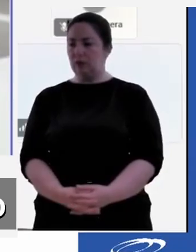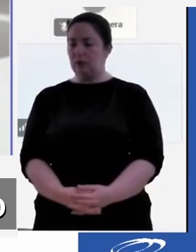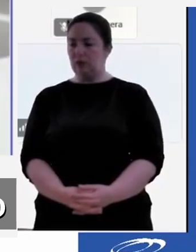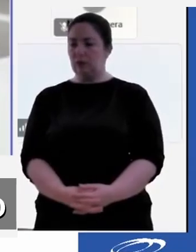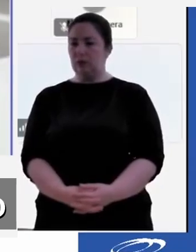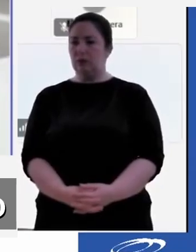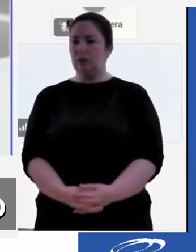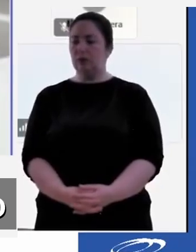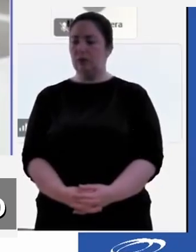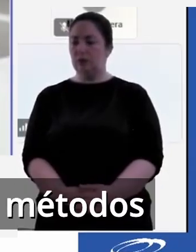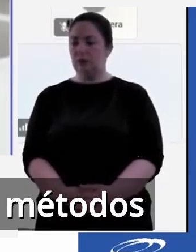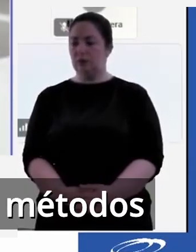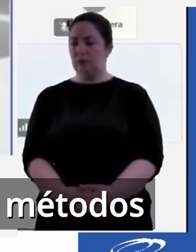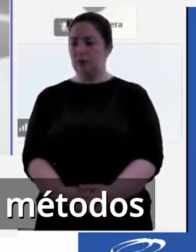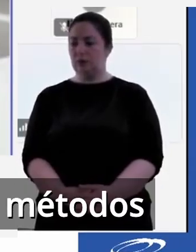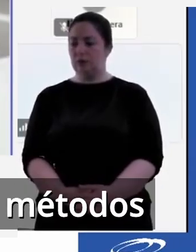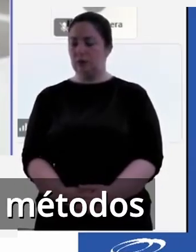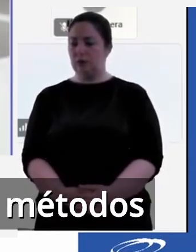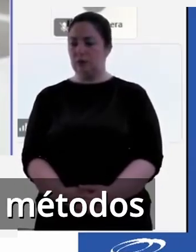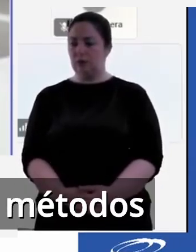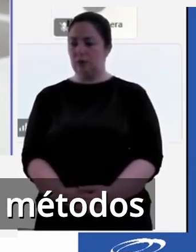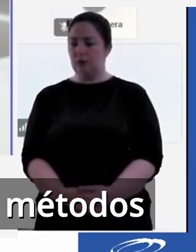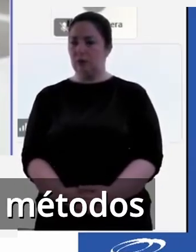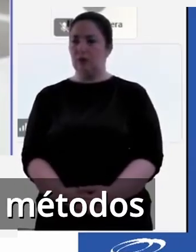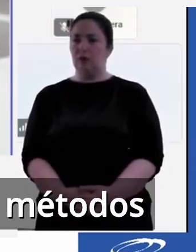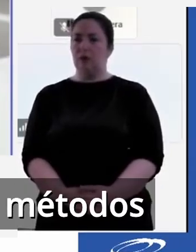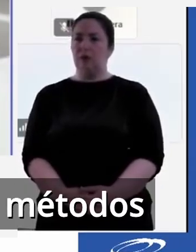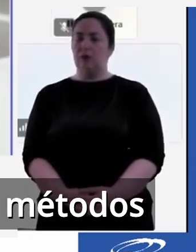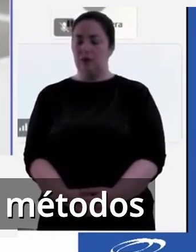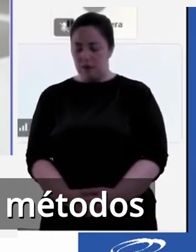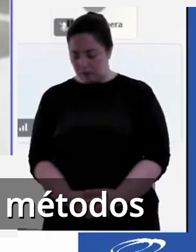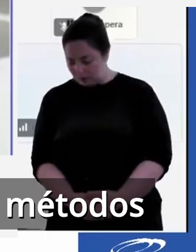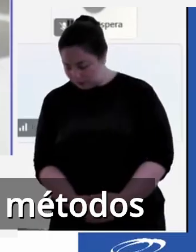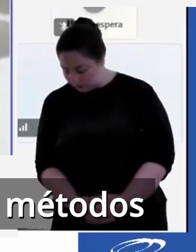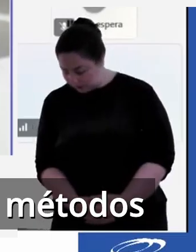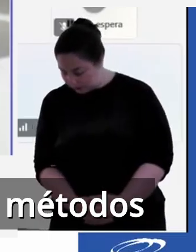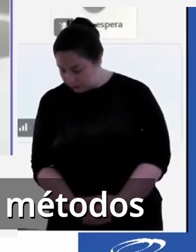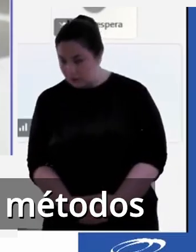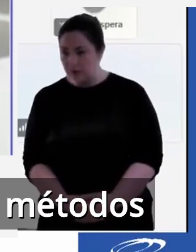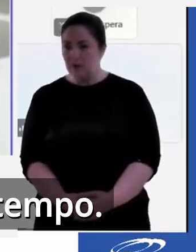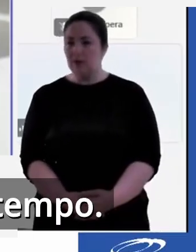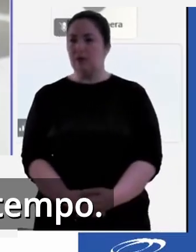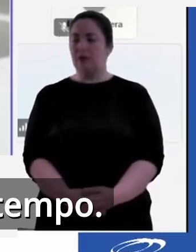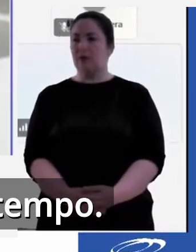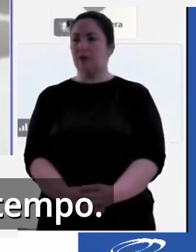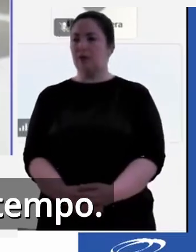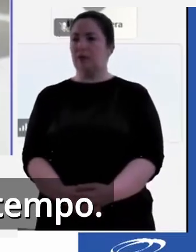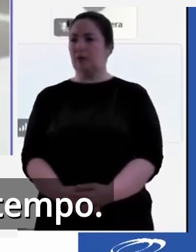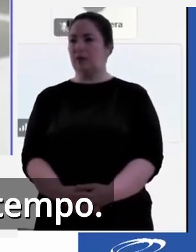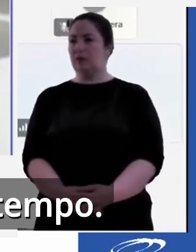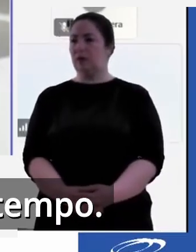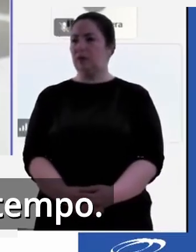the question is, what is the right number of specimens? And we must keep in mind that methods to do